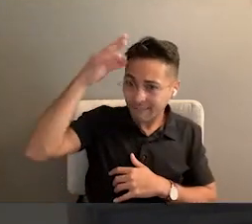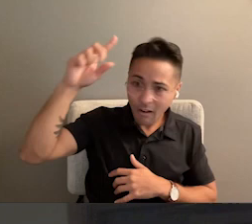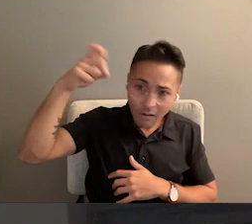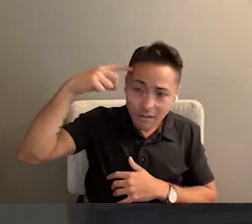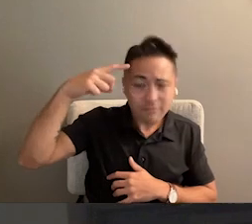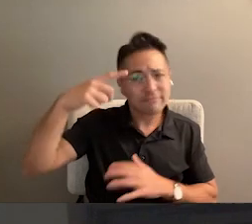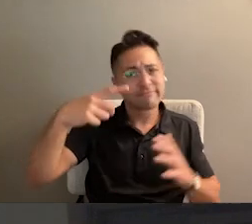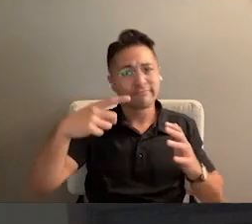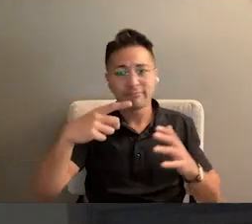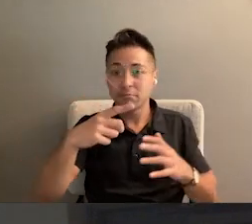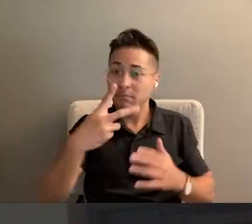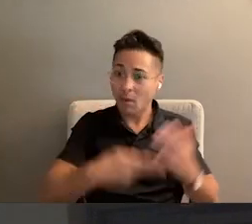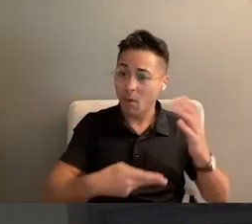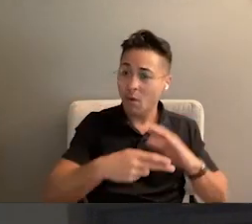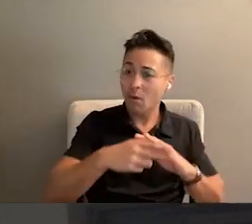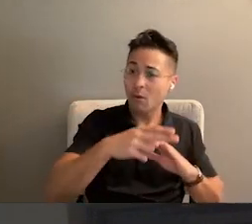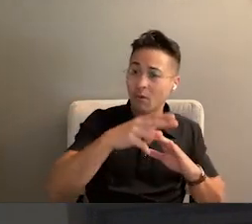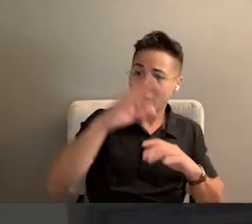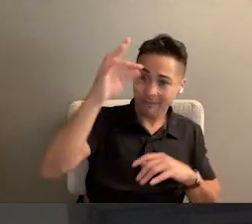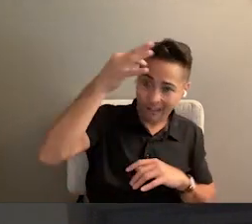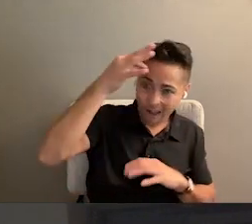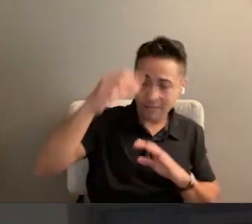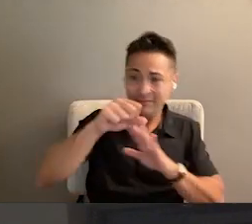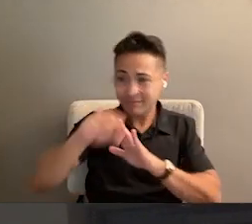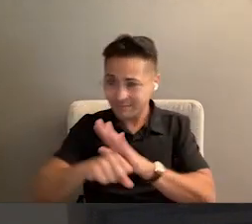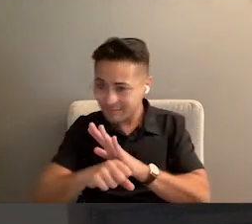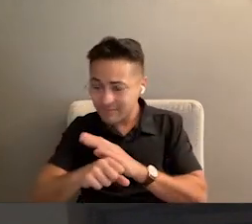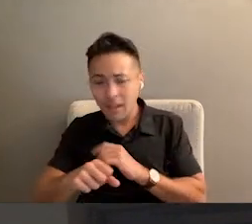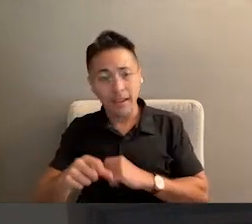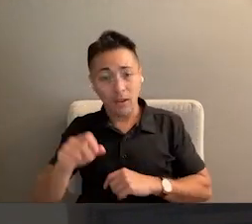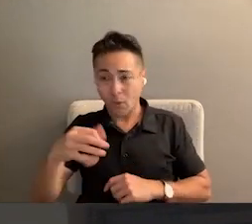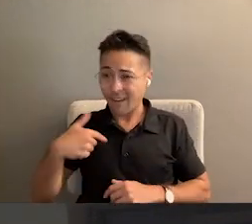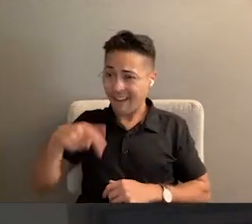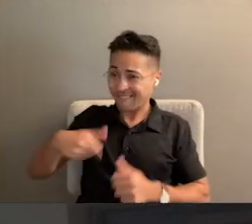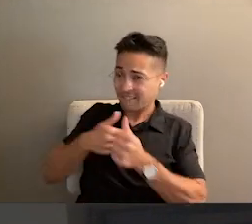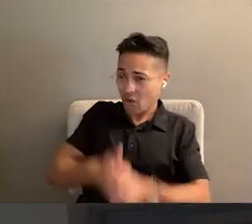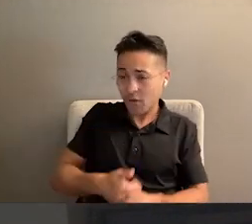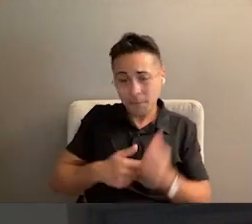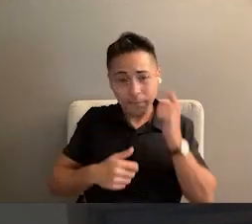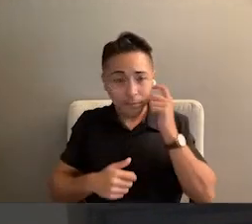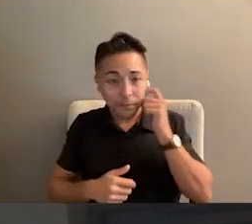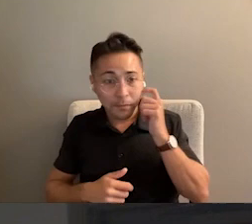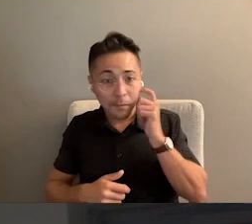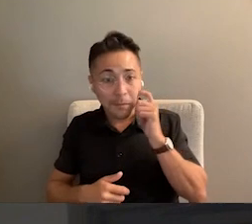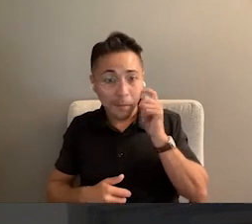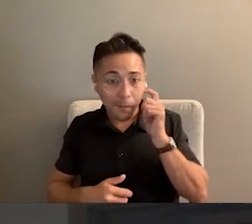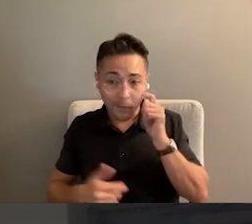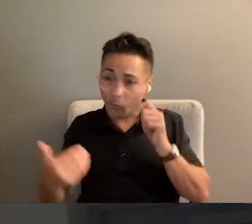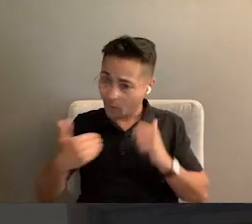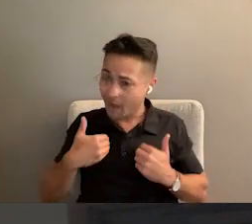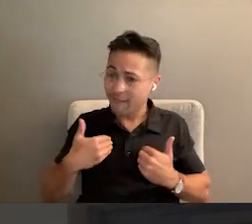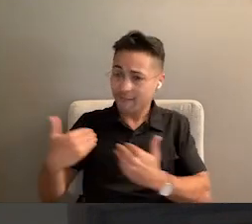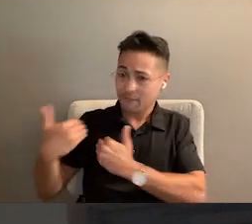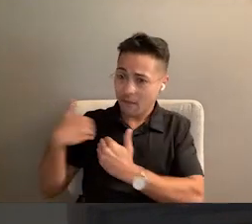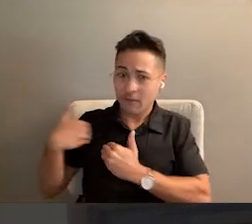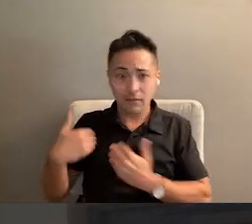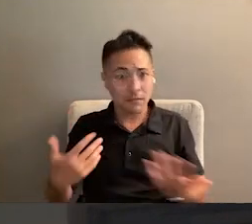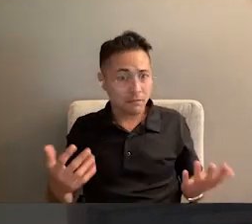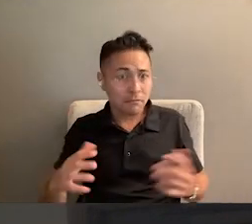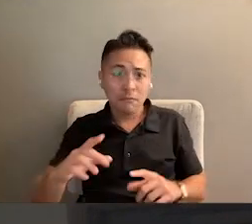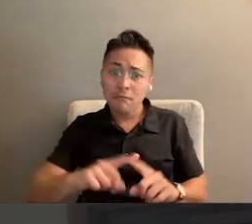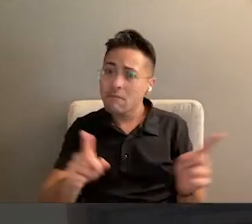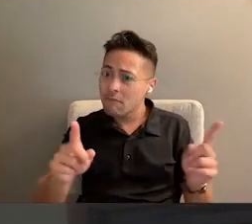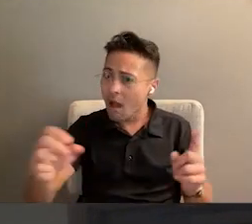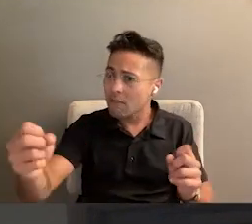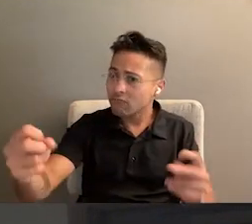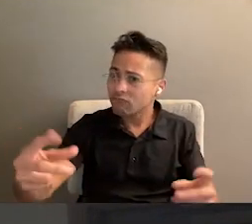the state of Florida allows us, both federal and state. We have to operate that, and if we miss that a little